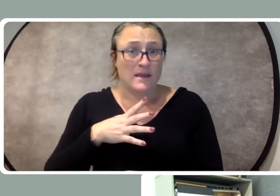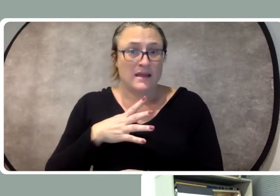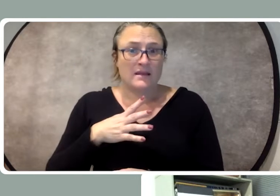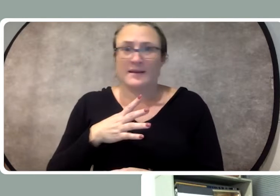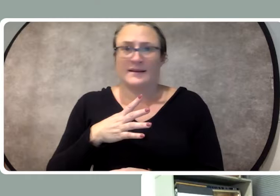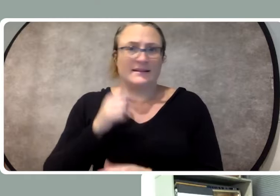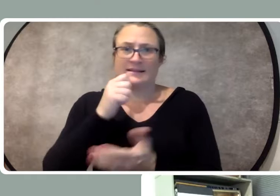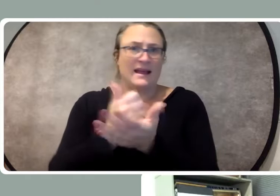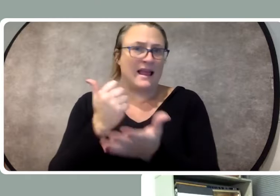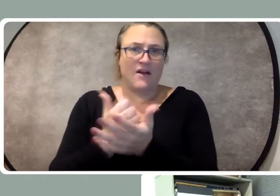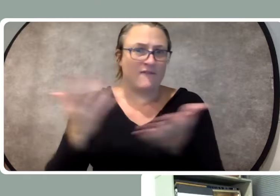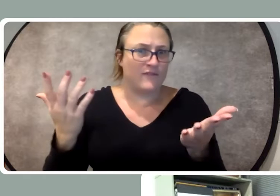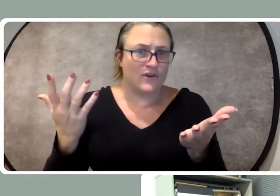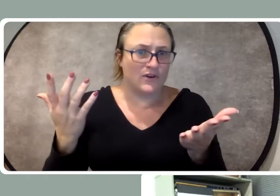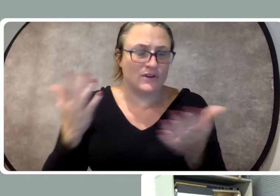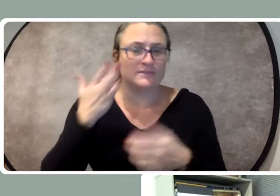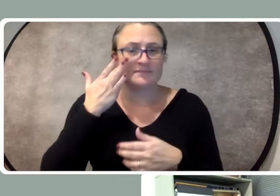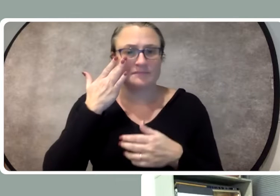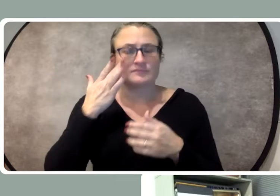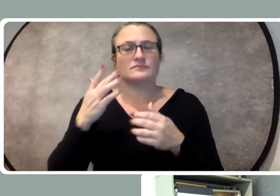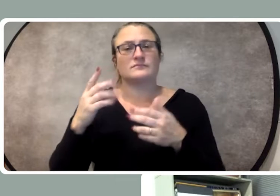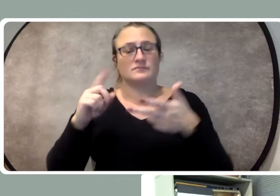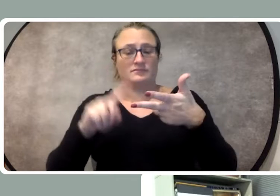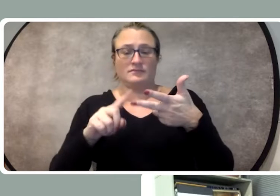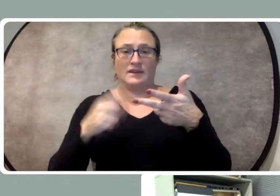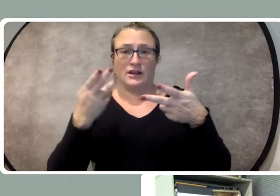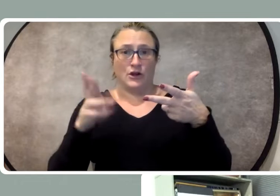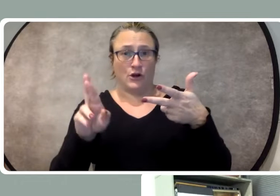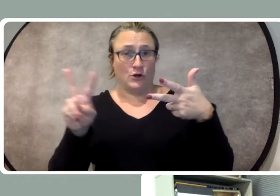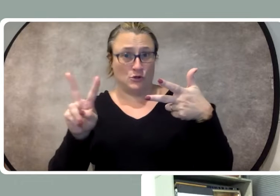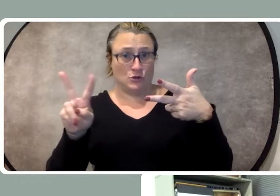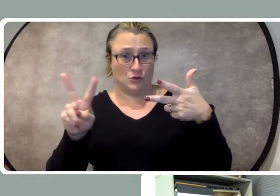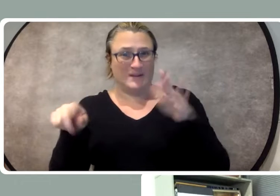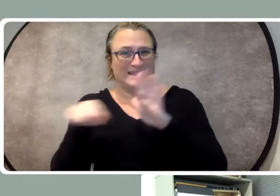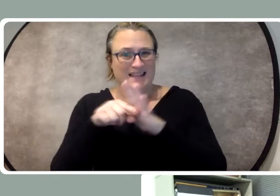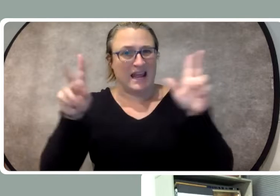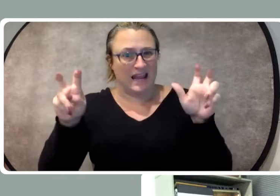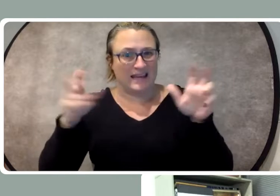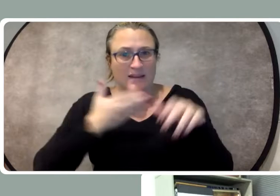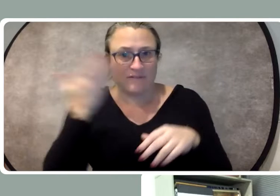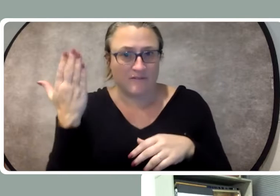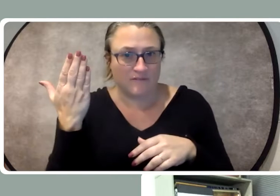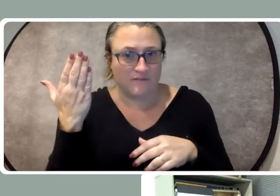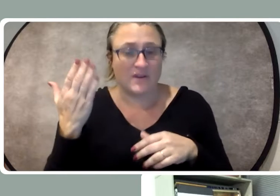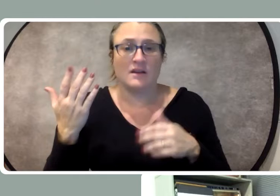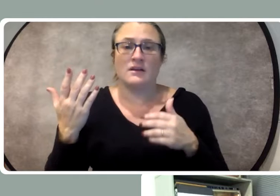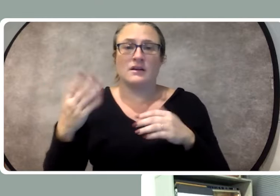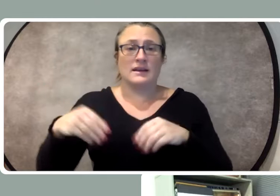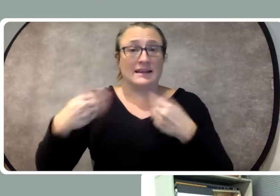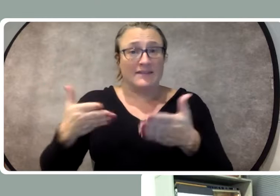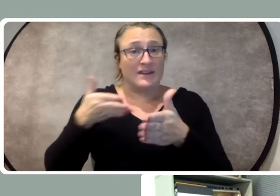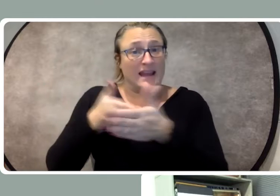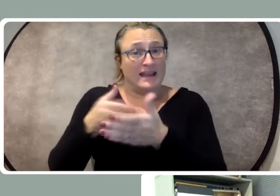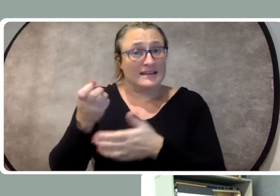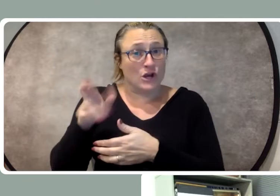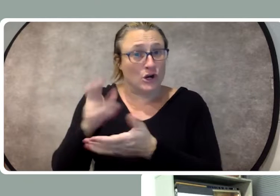not helpful. And then the HER2 is negative. So giving anti-HER2 treatments are also not